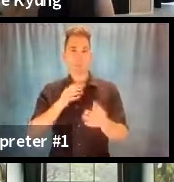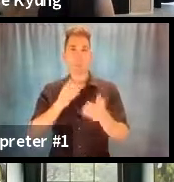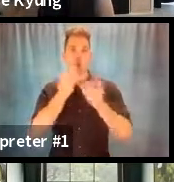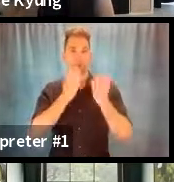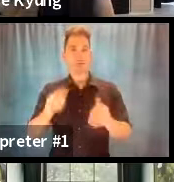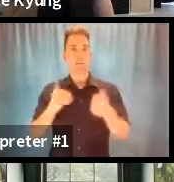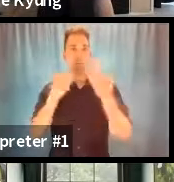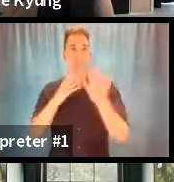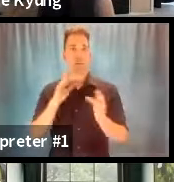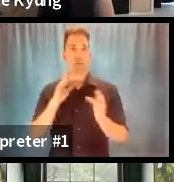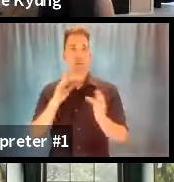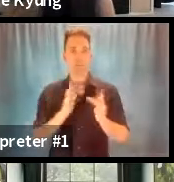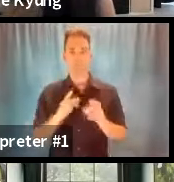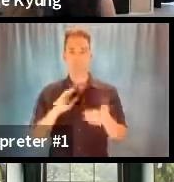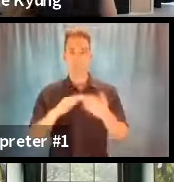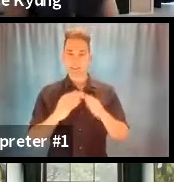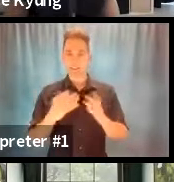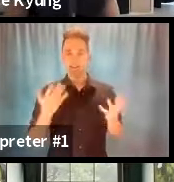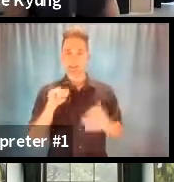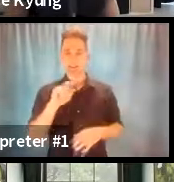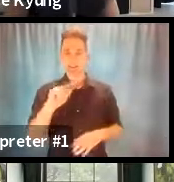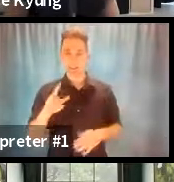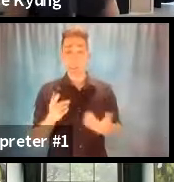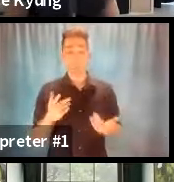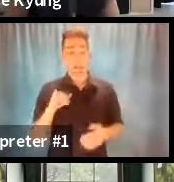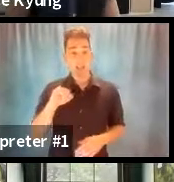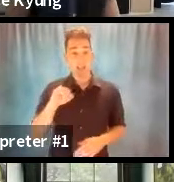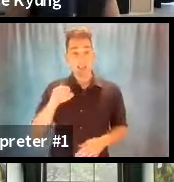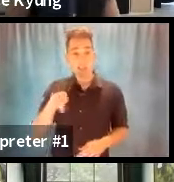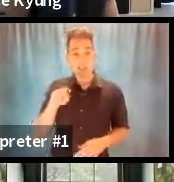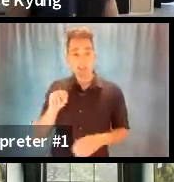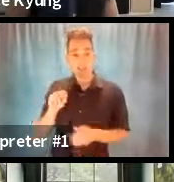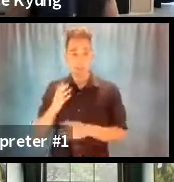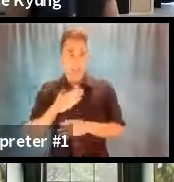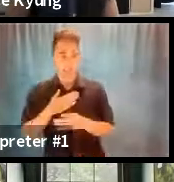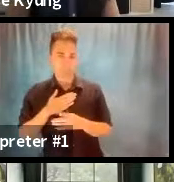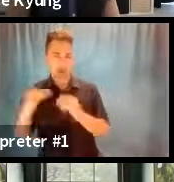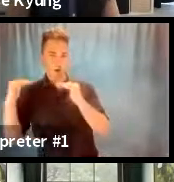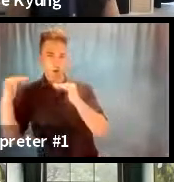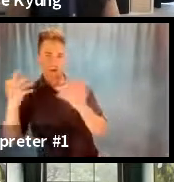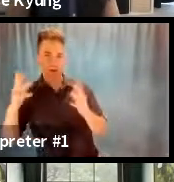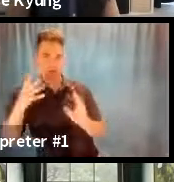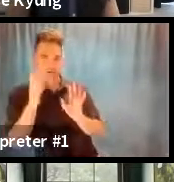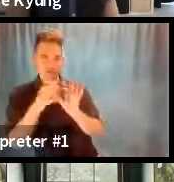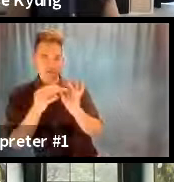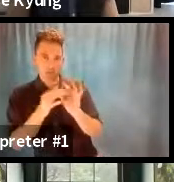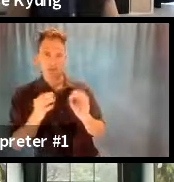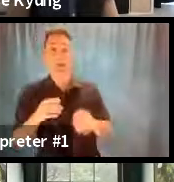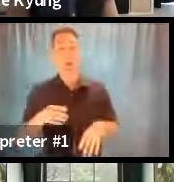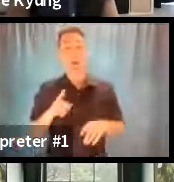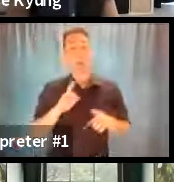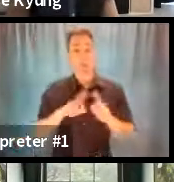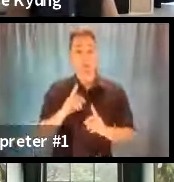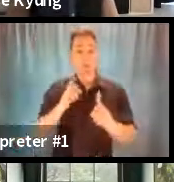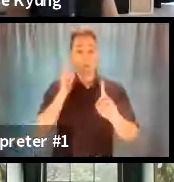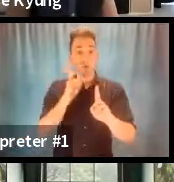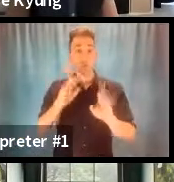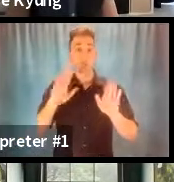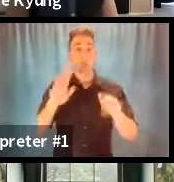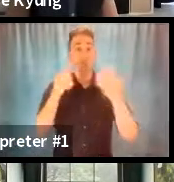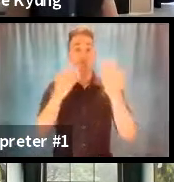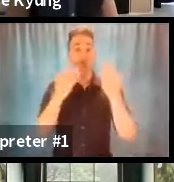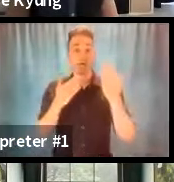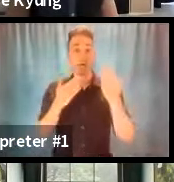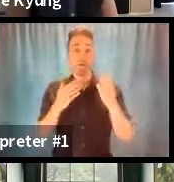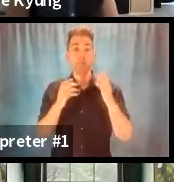heard from my colleague Rita Chang, the ISPN is a network whose mission is to increase collaboration among members by providing opportunities